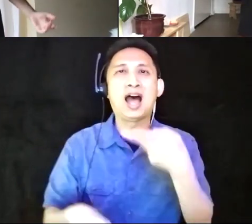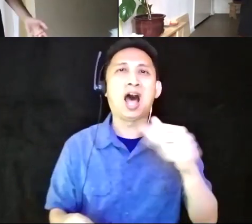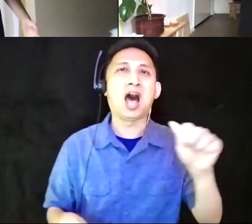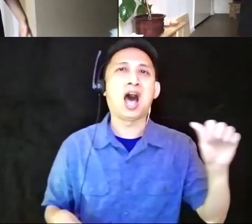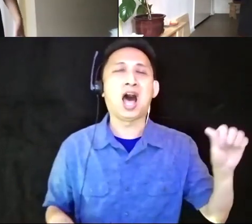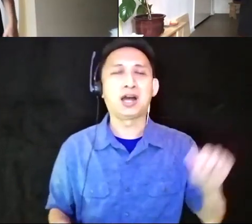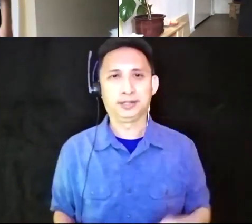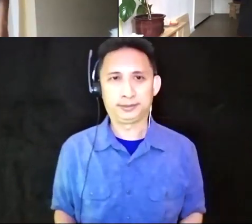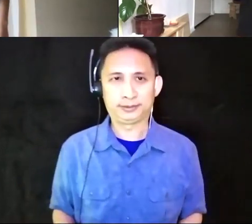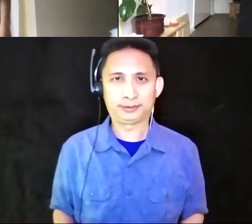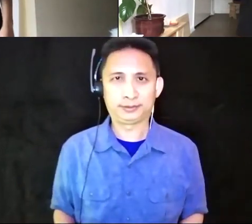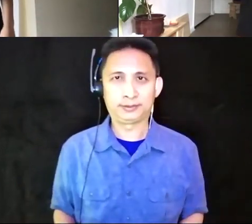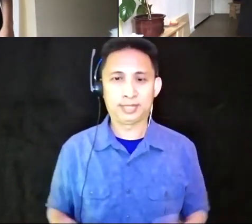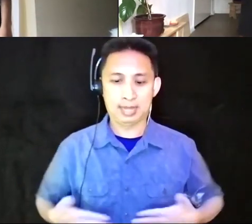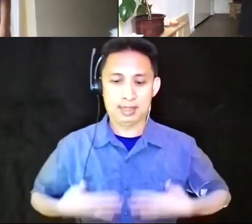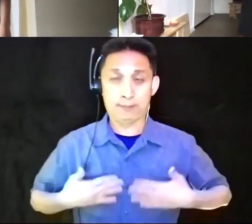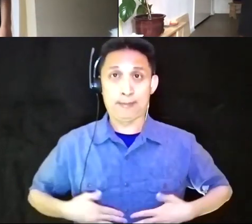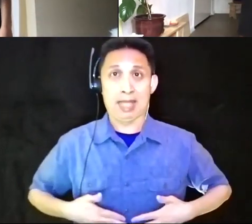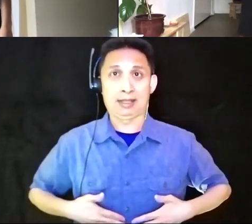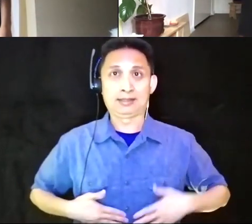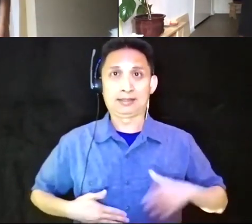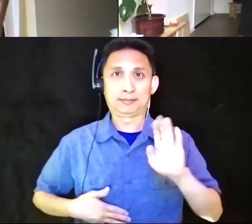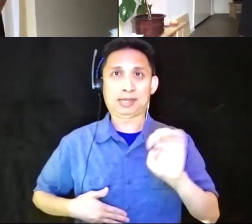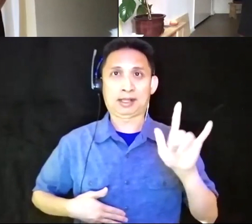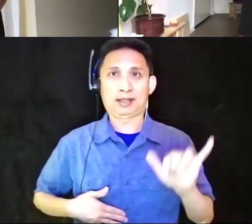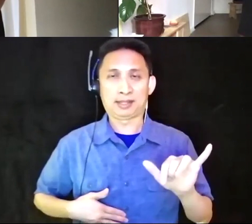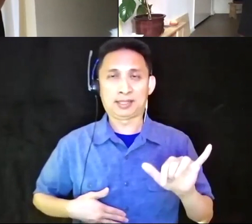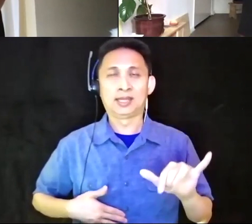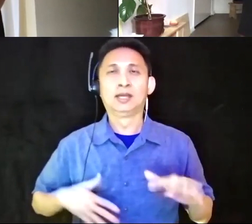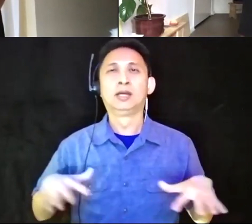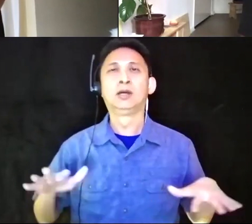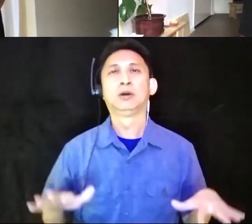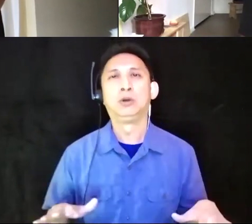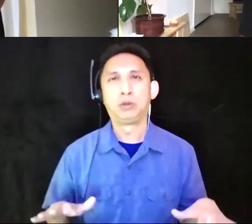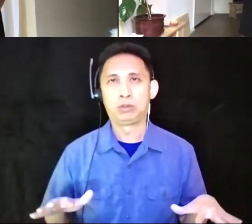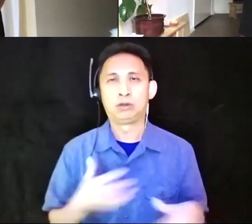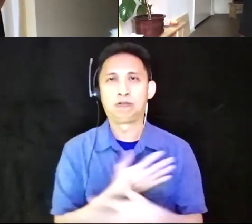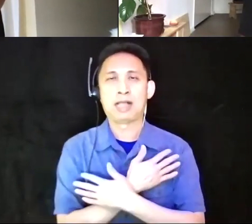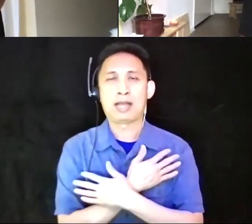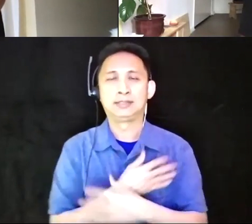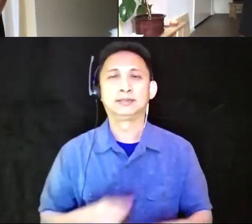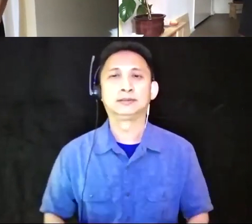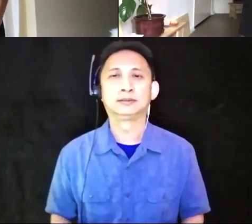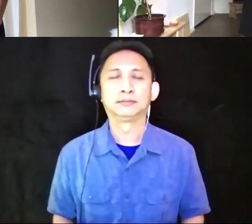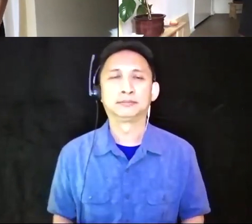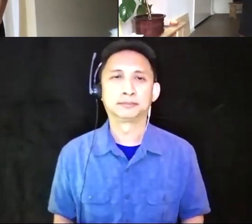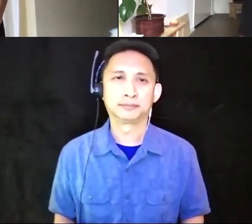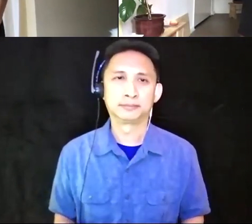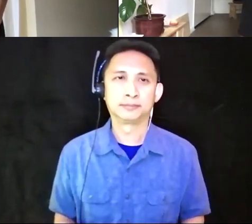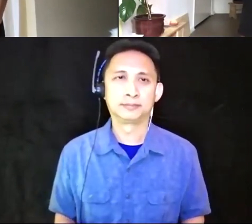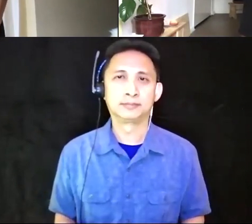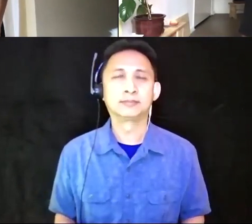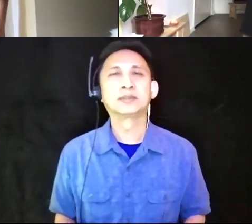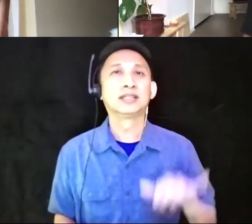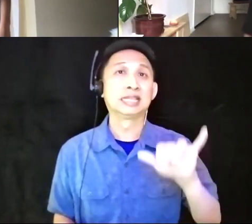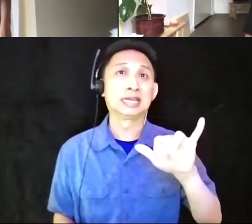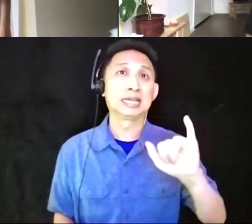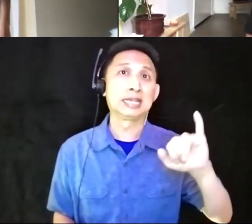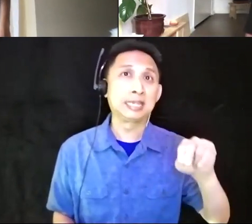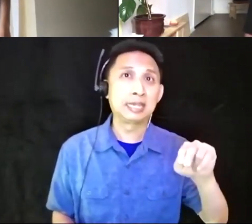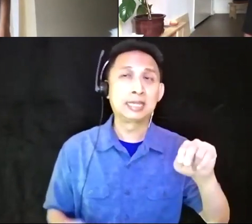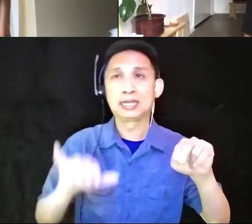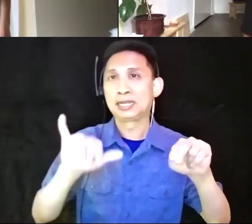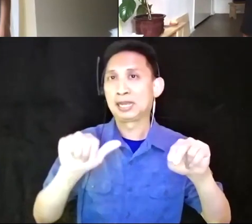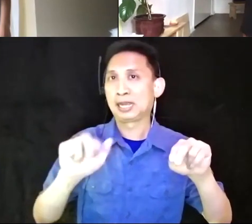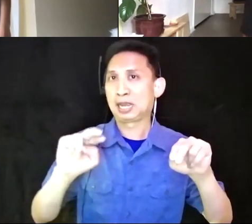And we release the belly as we exhale. And before, when I mentioned the yin-yang